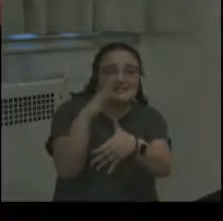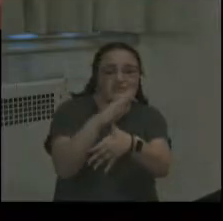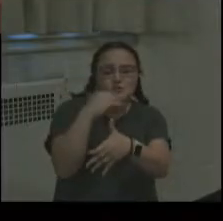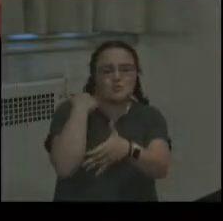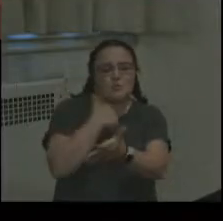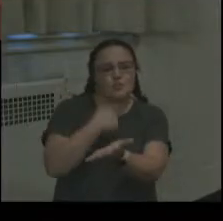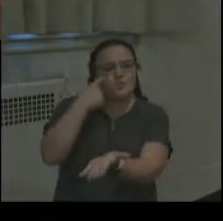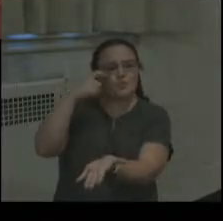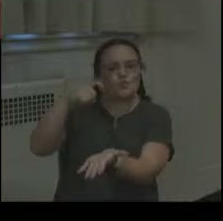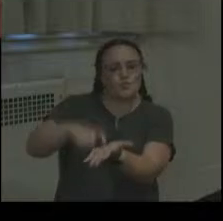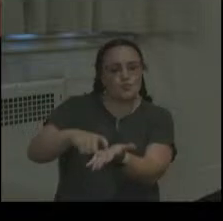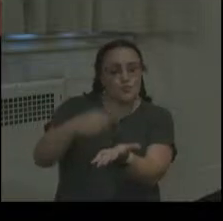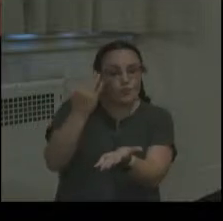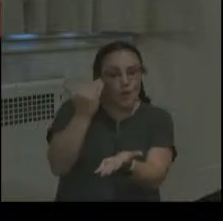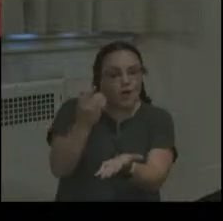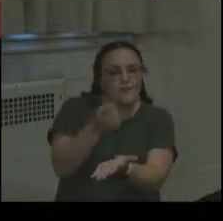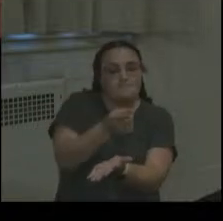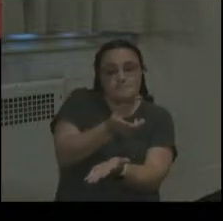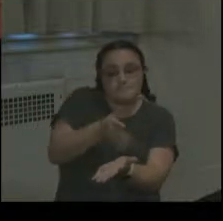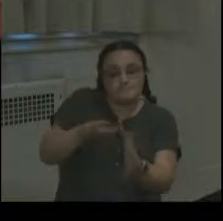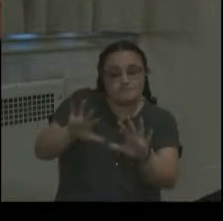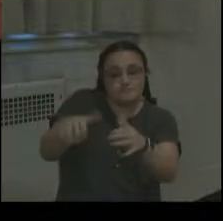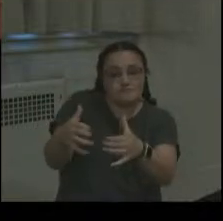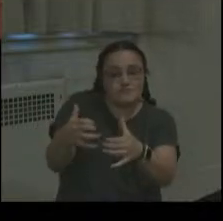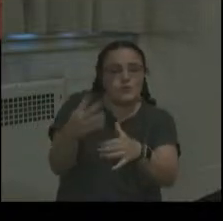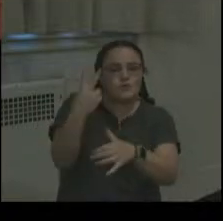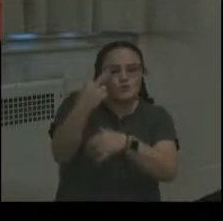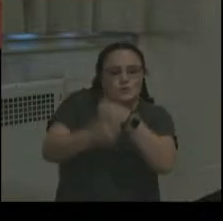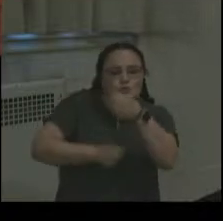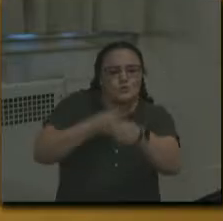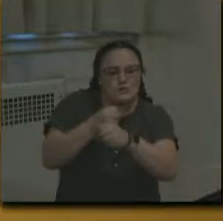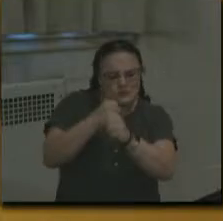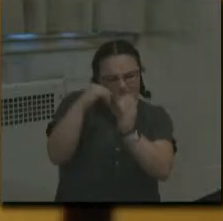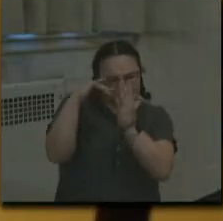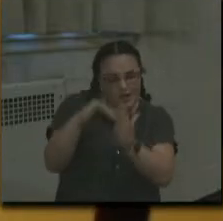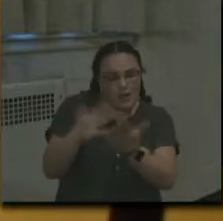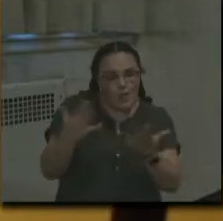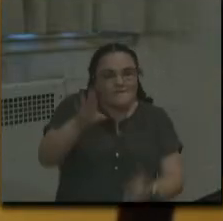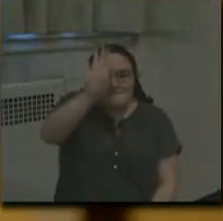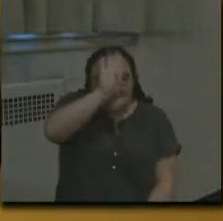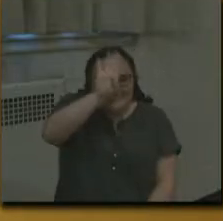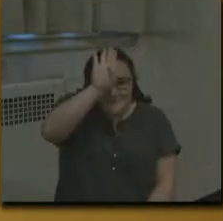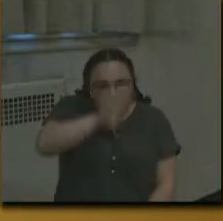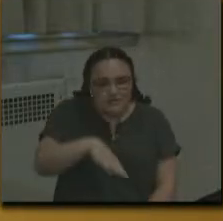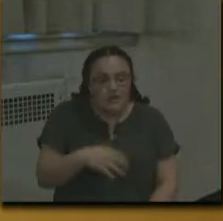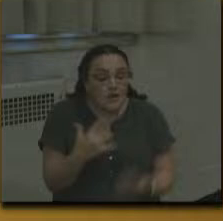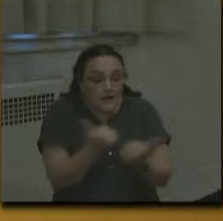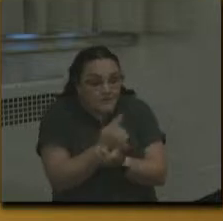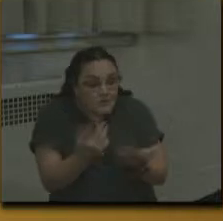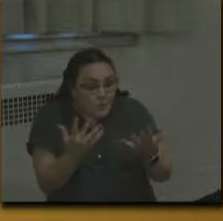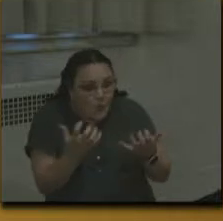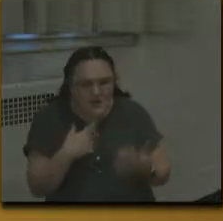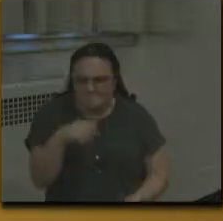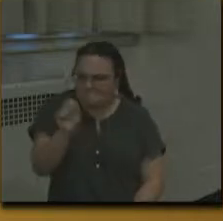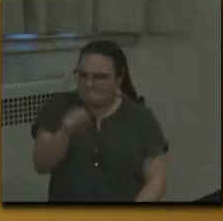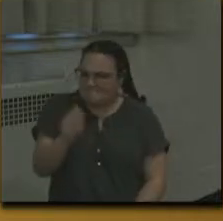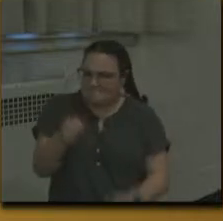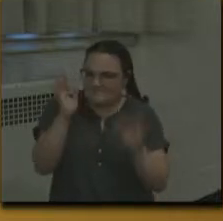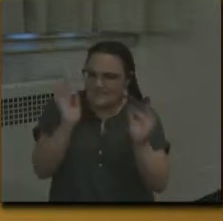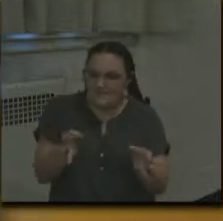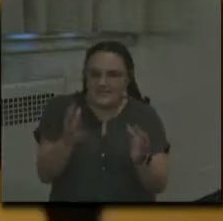completing a 2-year course in firefighting. Is it everything you hoped for? It definitely is. And